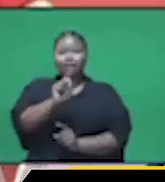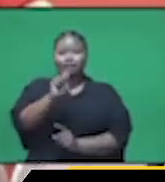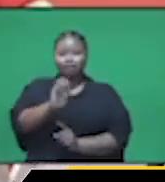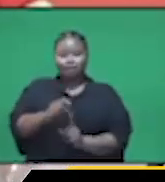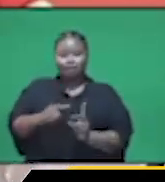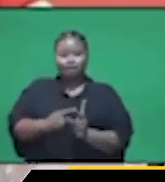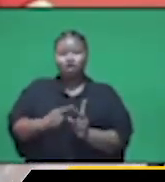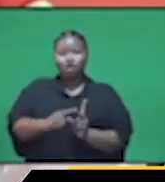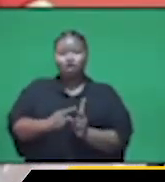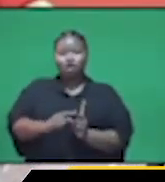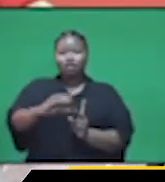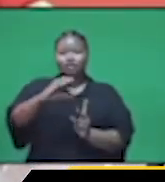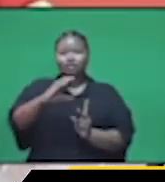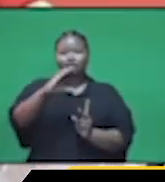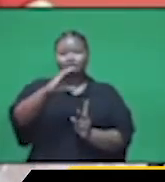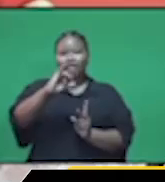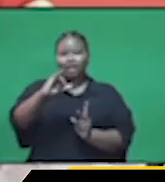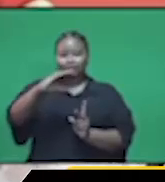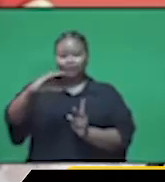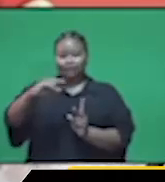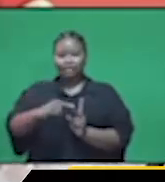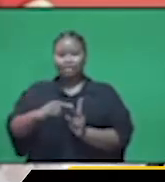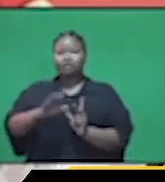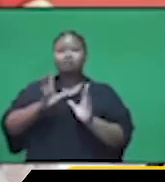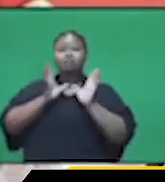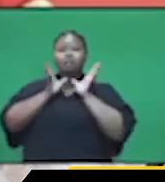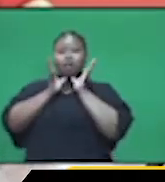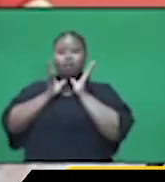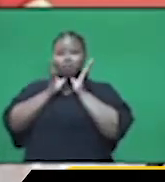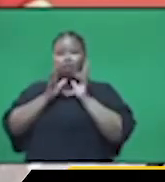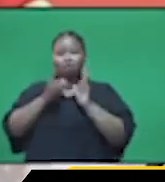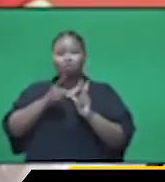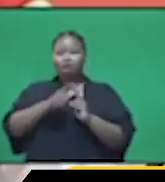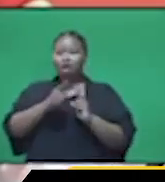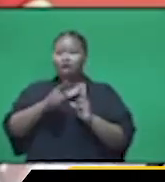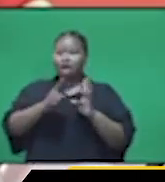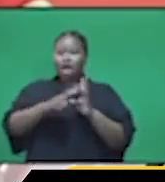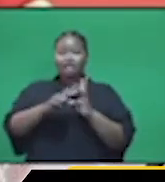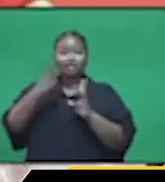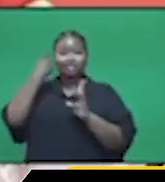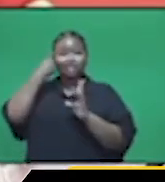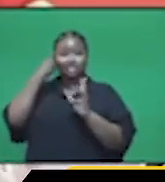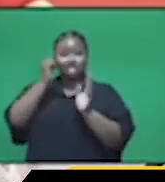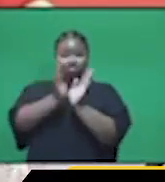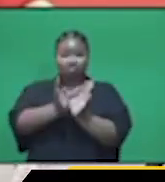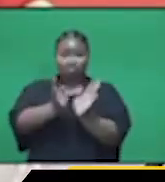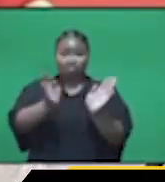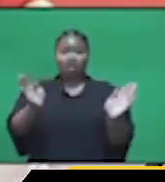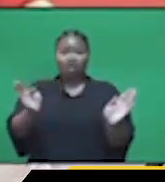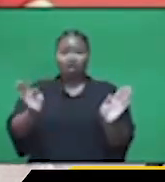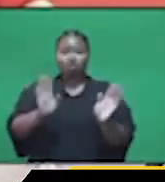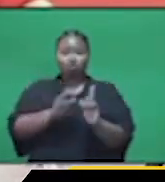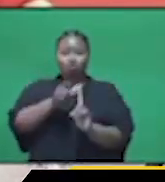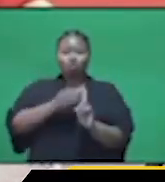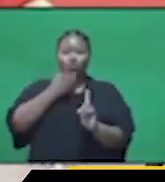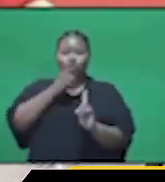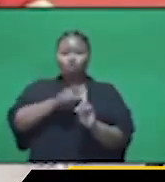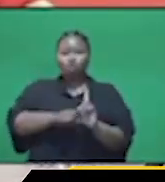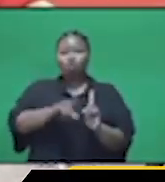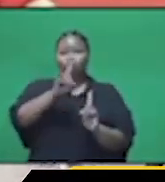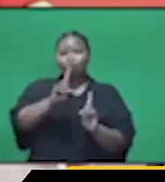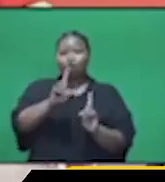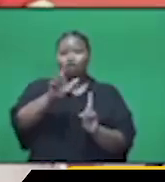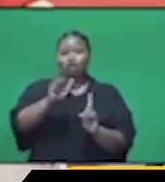Julius Sello Malema, and the Secretary General, Honorable Dlamini,